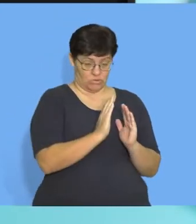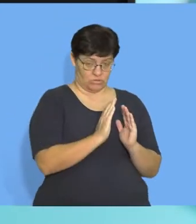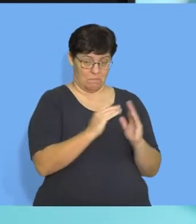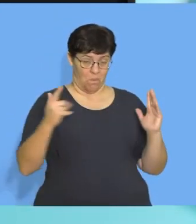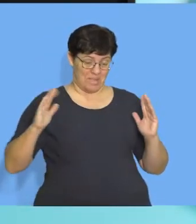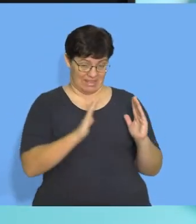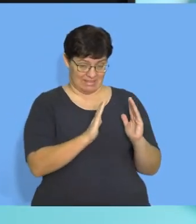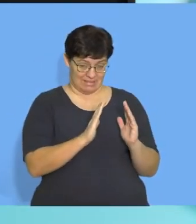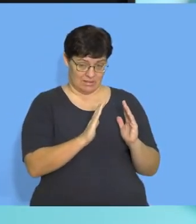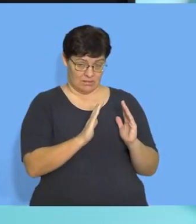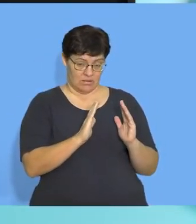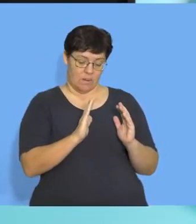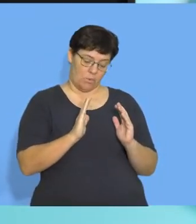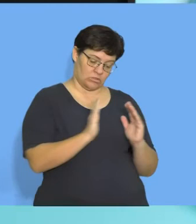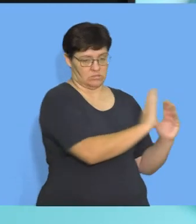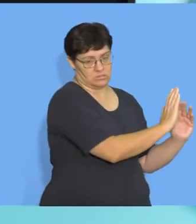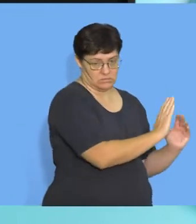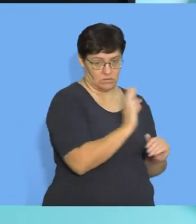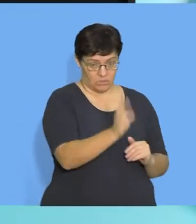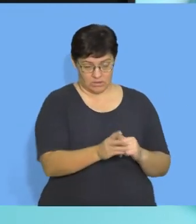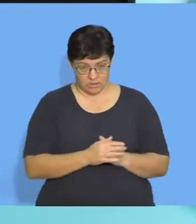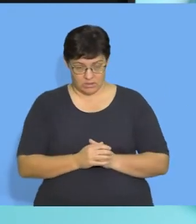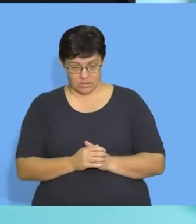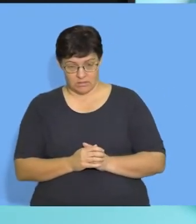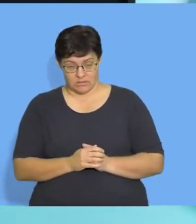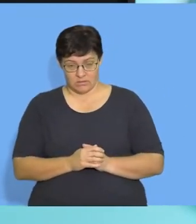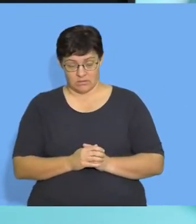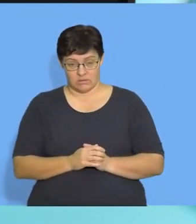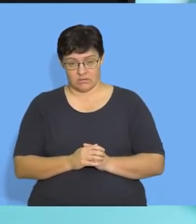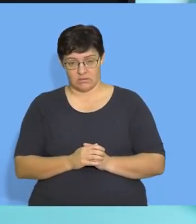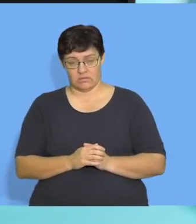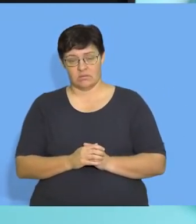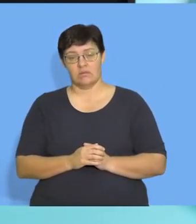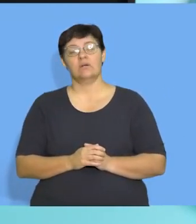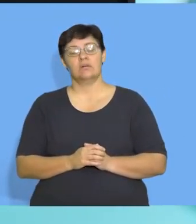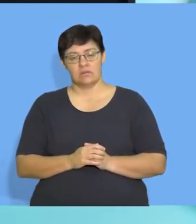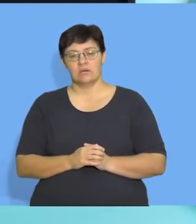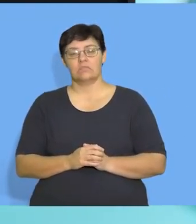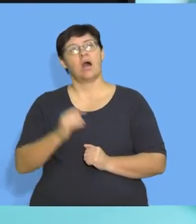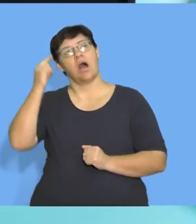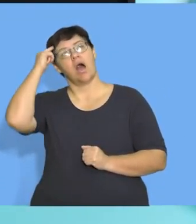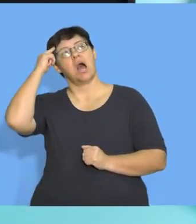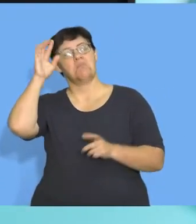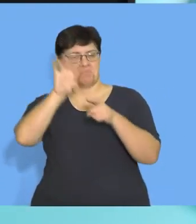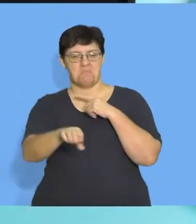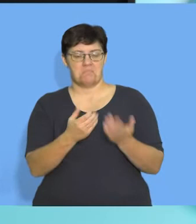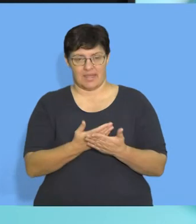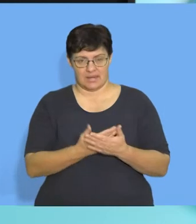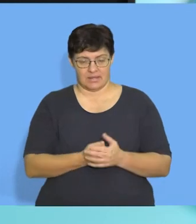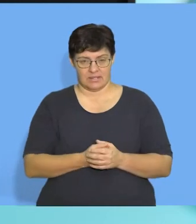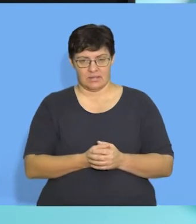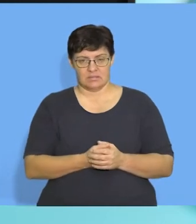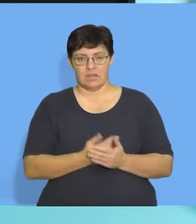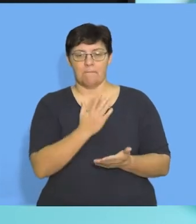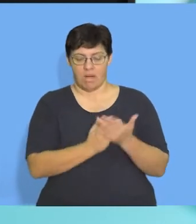to the left, the box is going to go to the left. You can do it instinctively. It's just part of